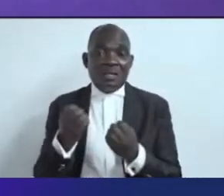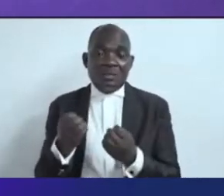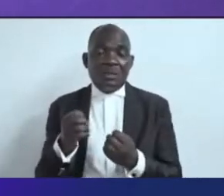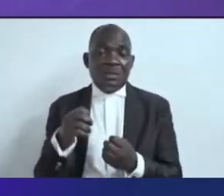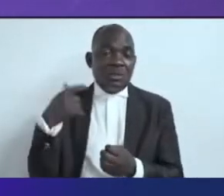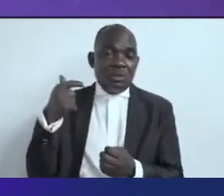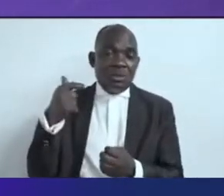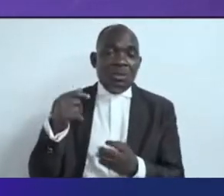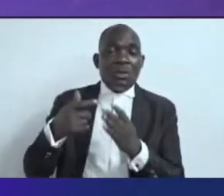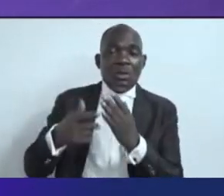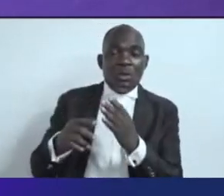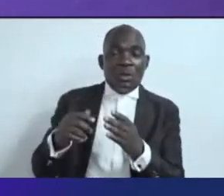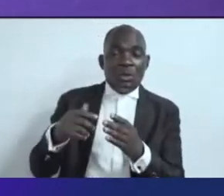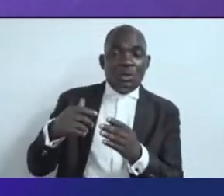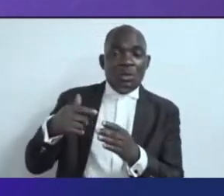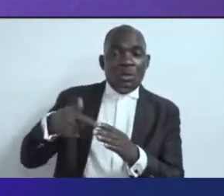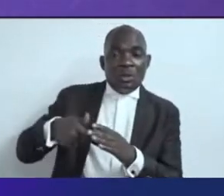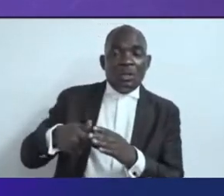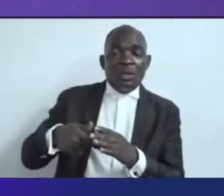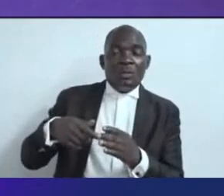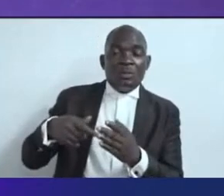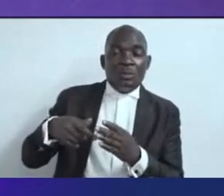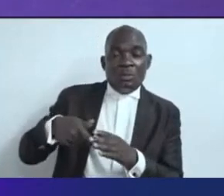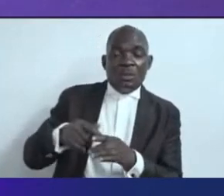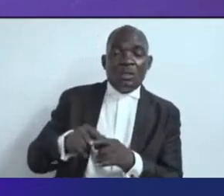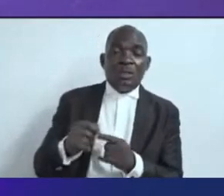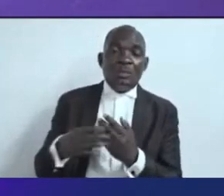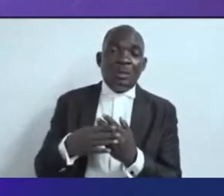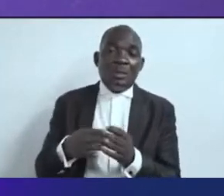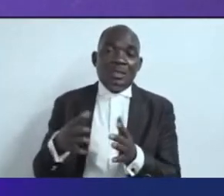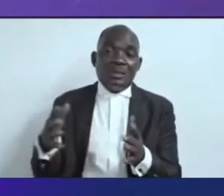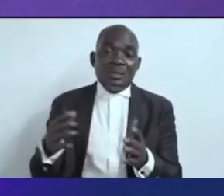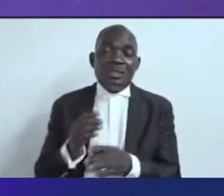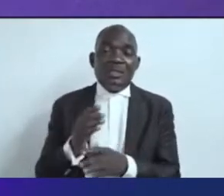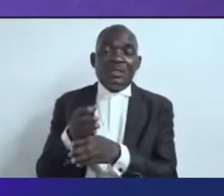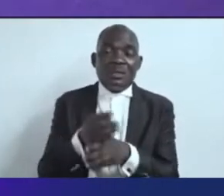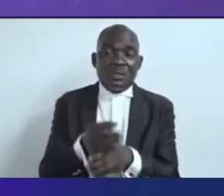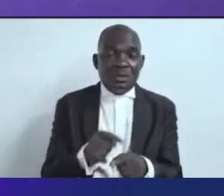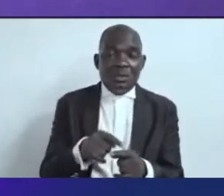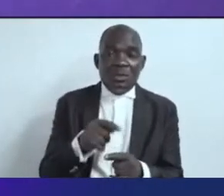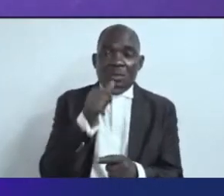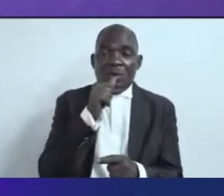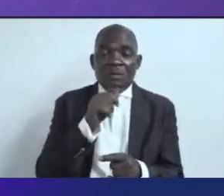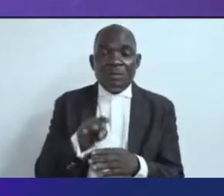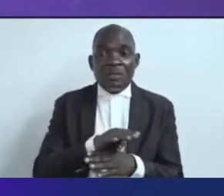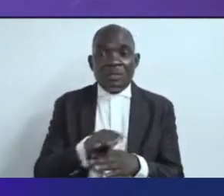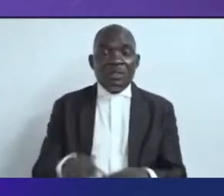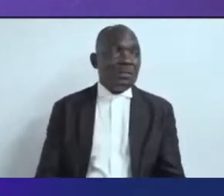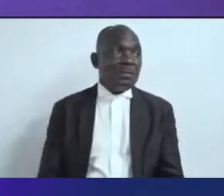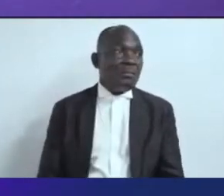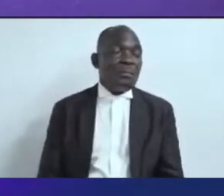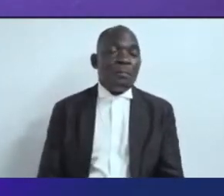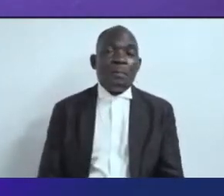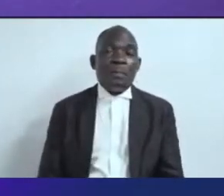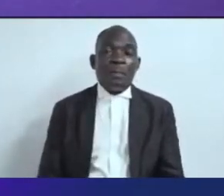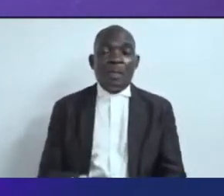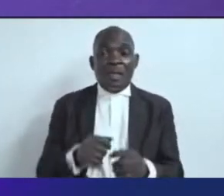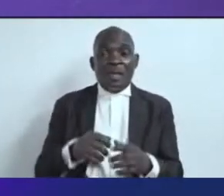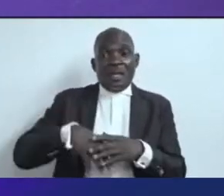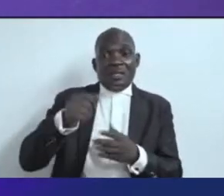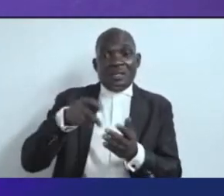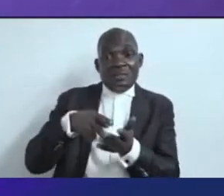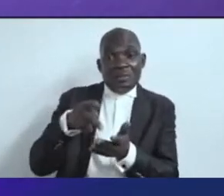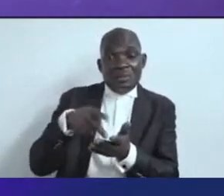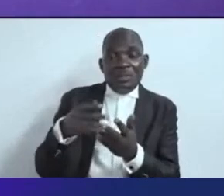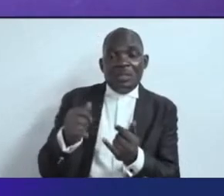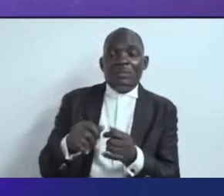and crude oil production, as well as banks' extension of credit to the private sector. The external payment